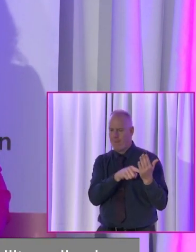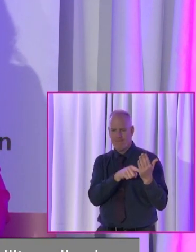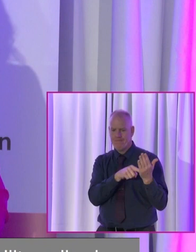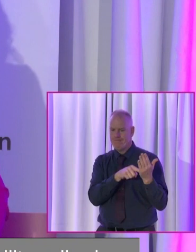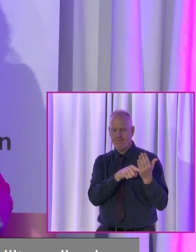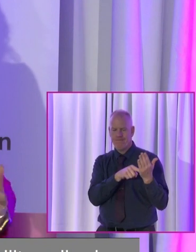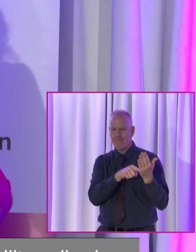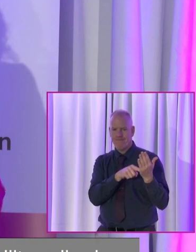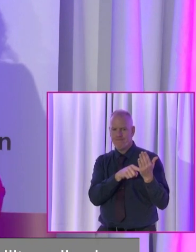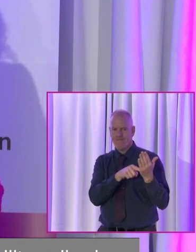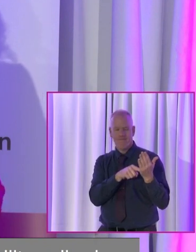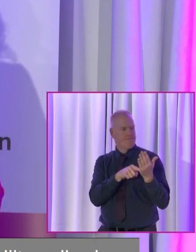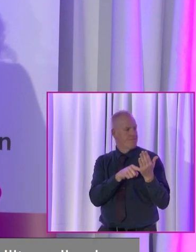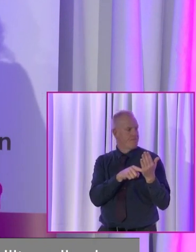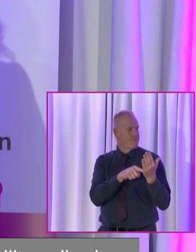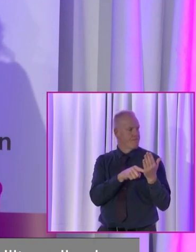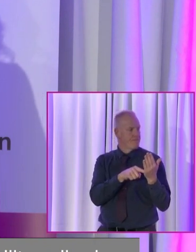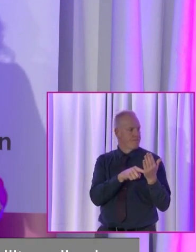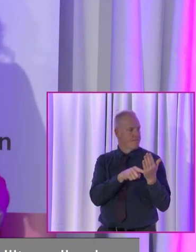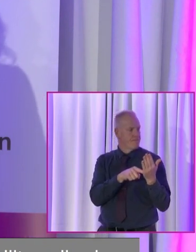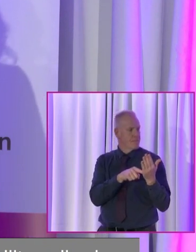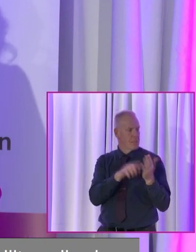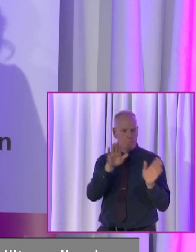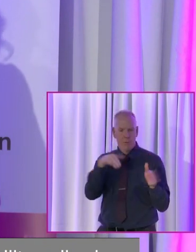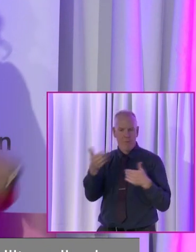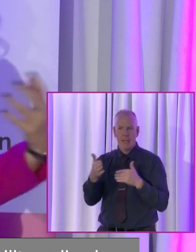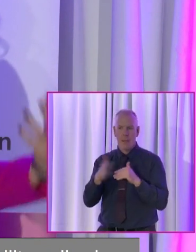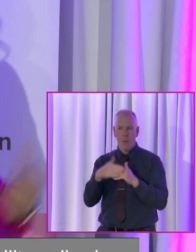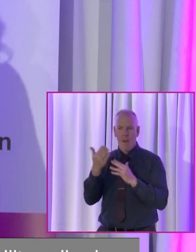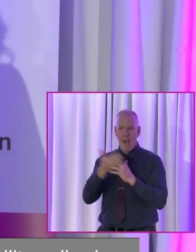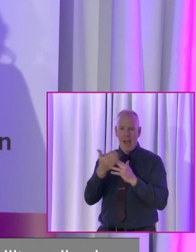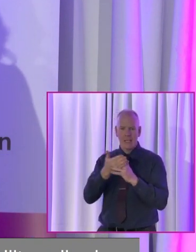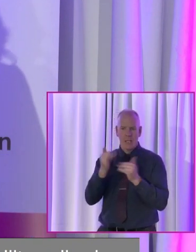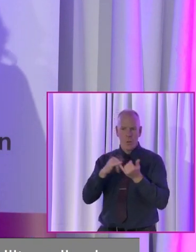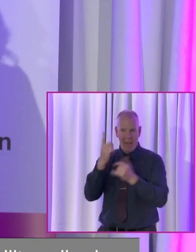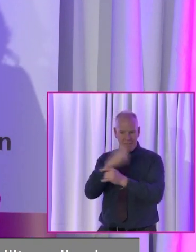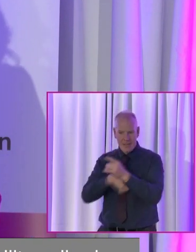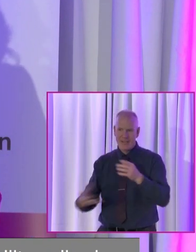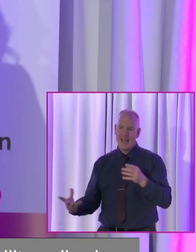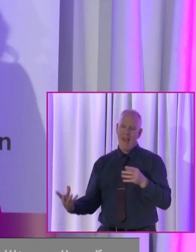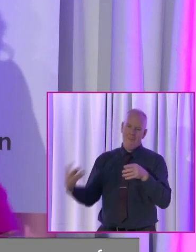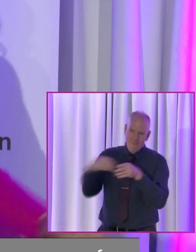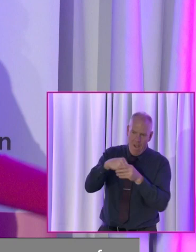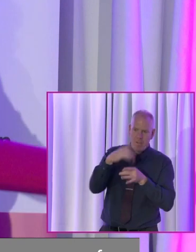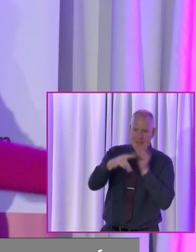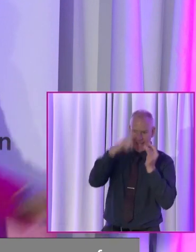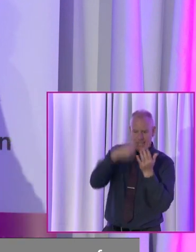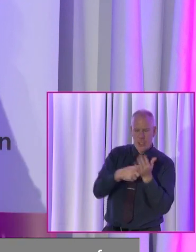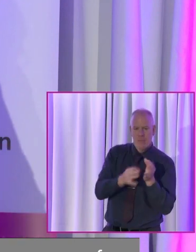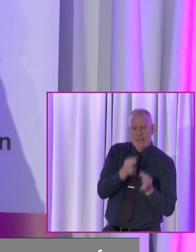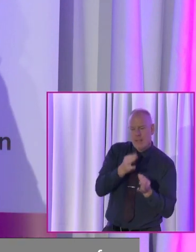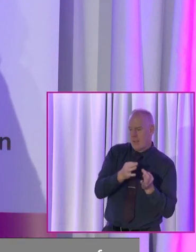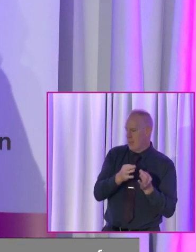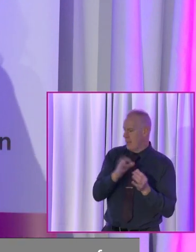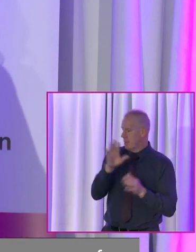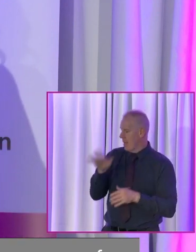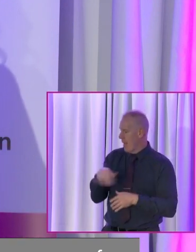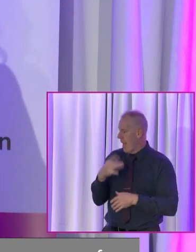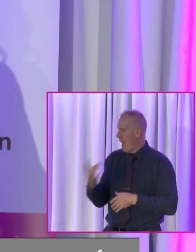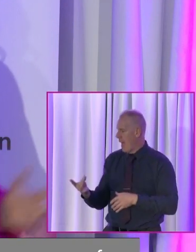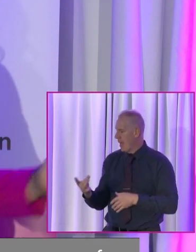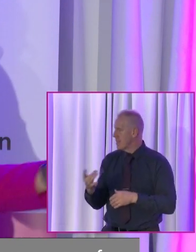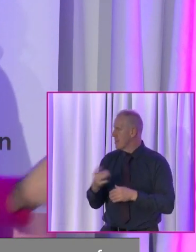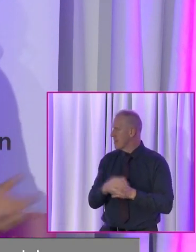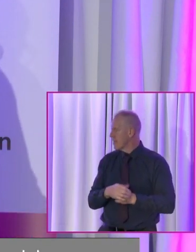and having more access for people with disabilities in the wider political decision making. Alejandro, could I turn to you and